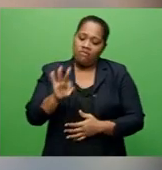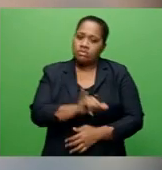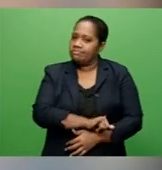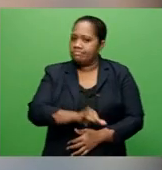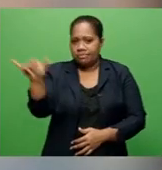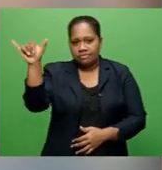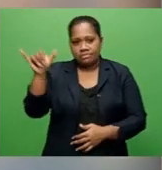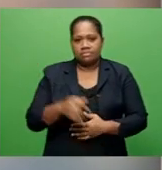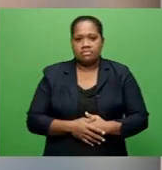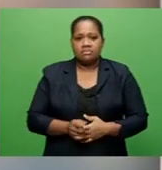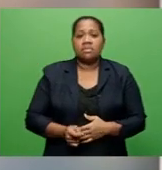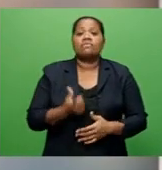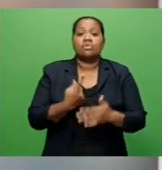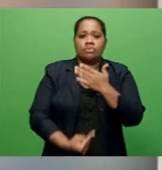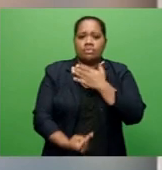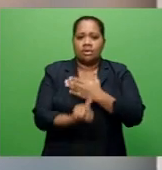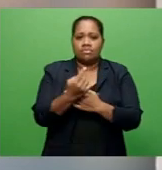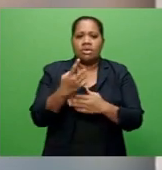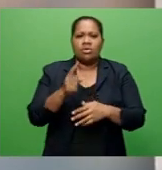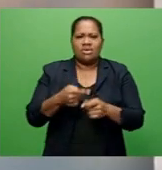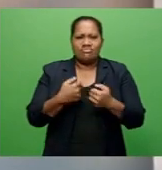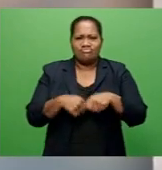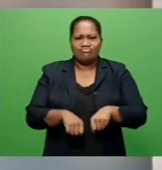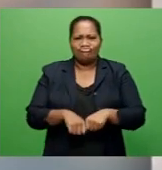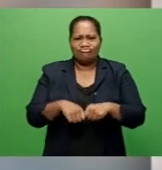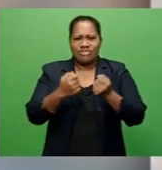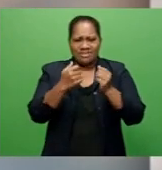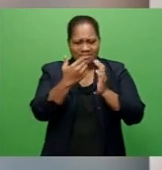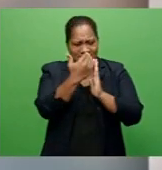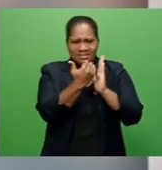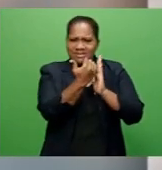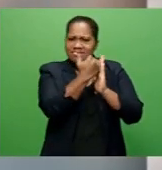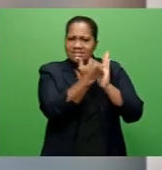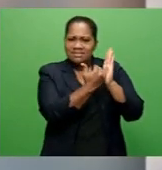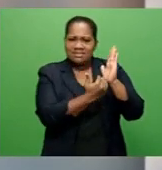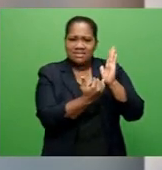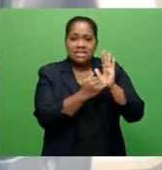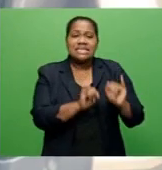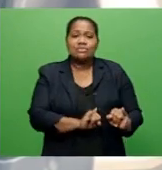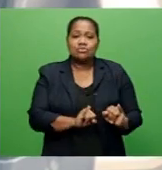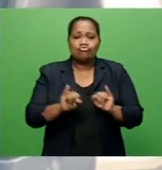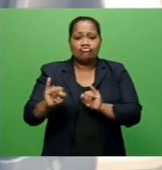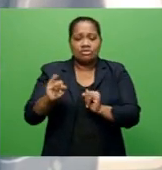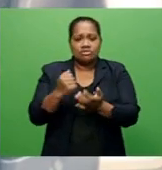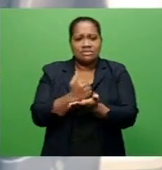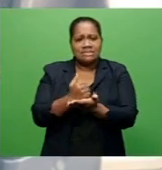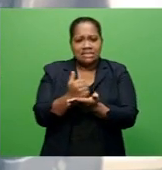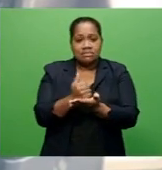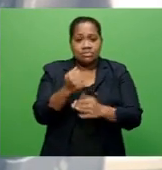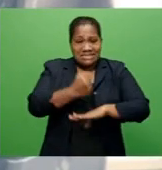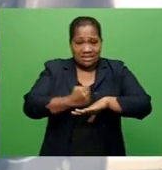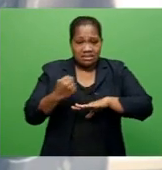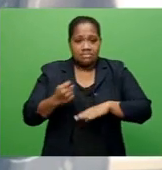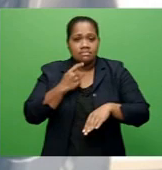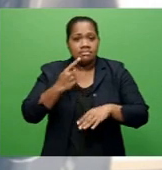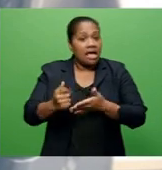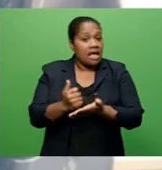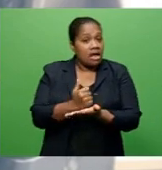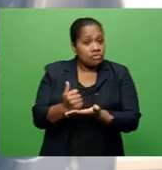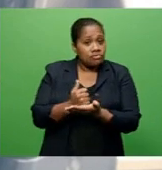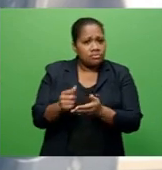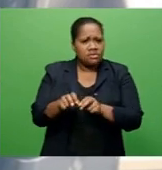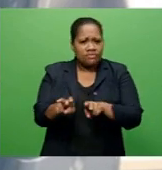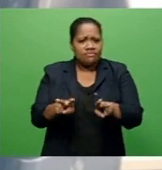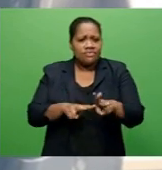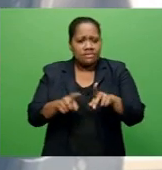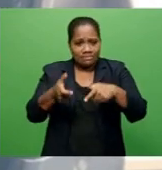breached the provisions of Section 13 of the Immigration Act numerous times. The government in a statement says the actions of the Vice Chancellor and